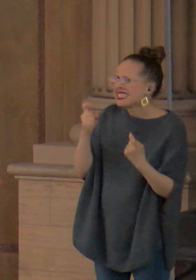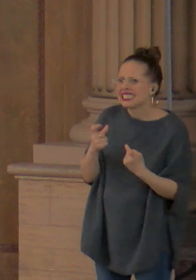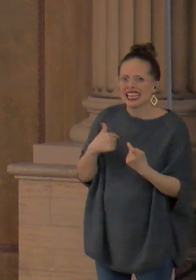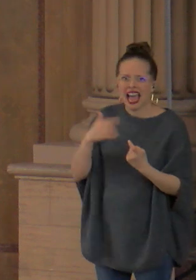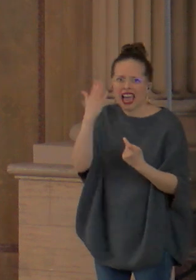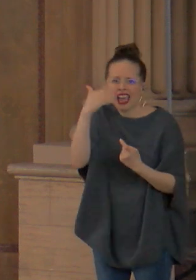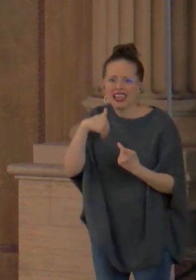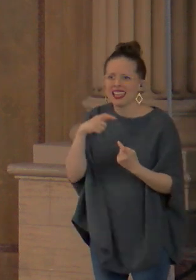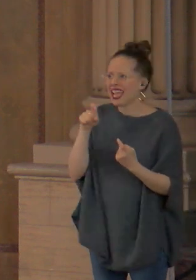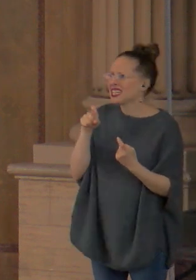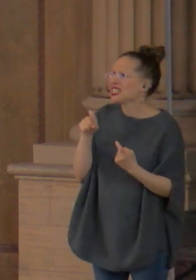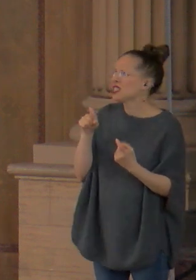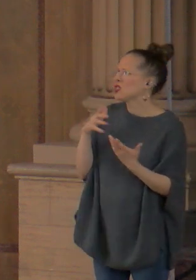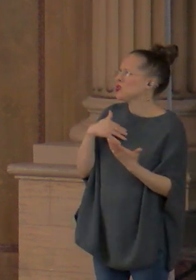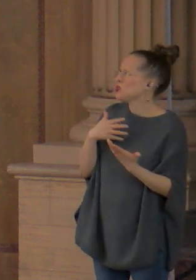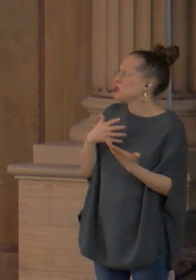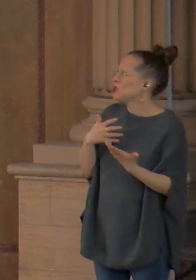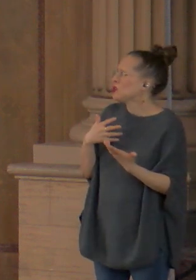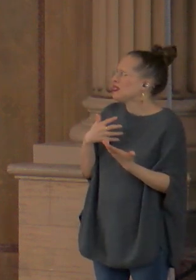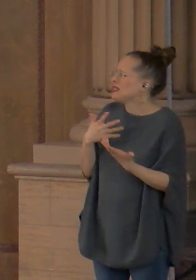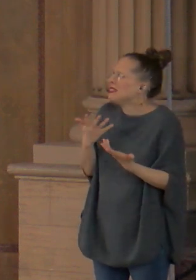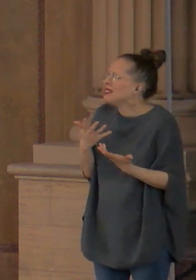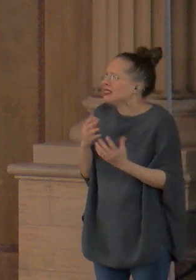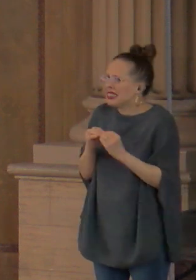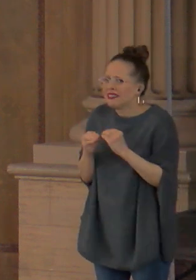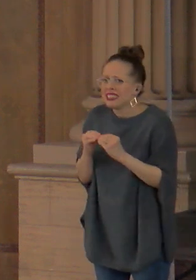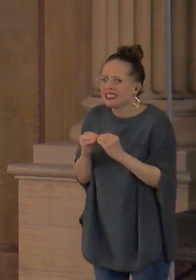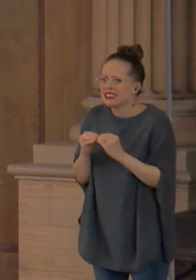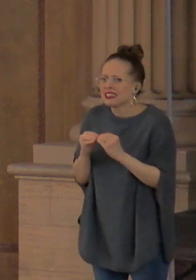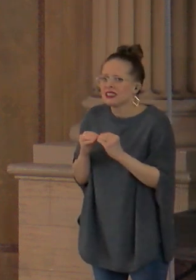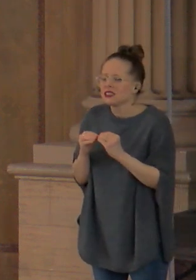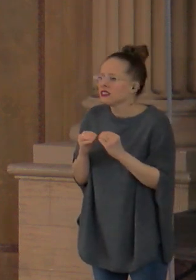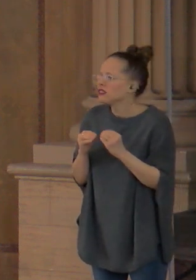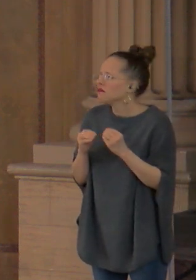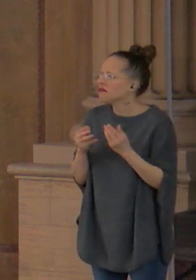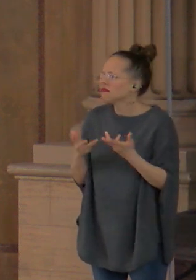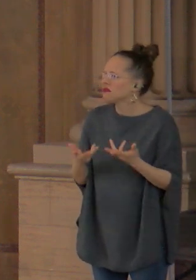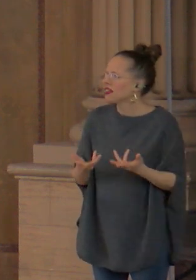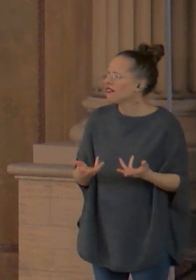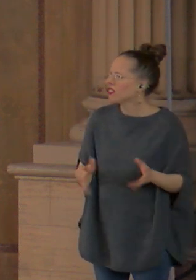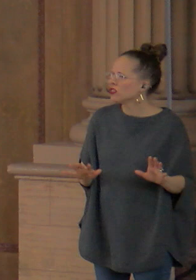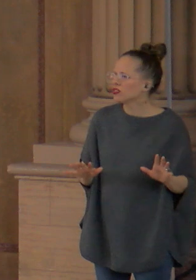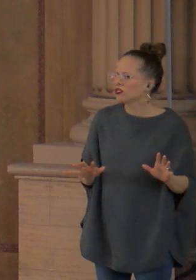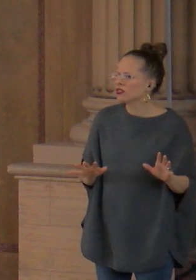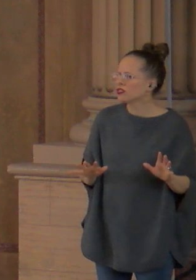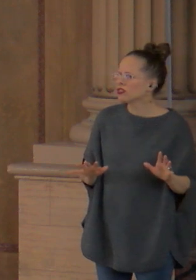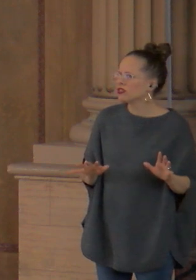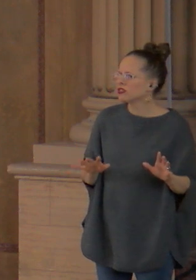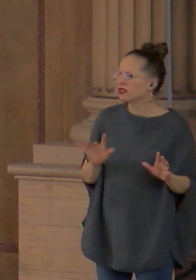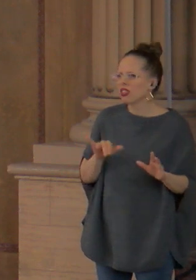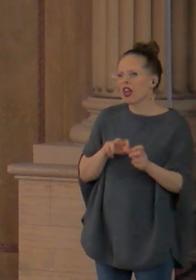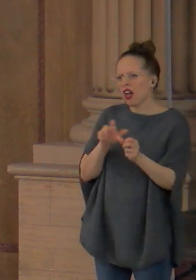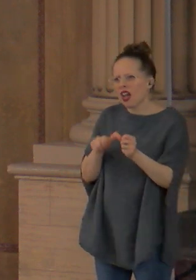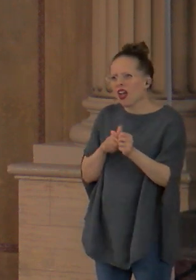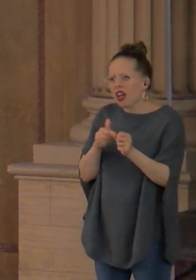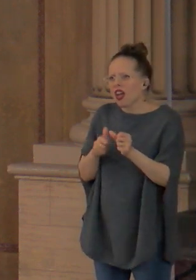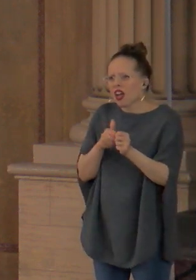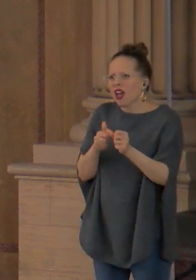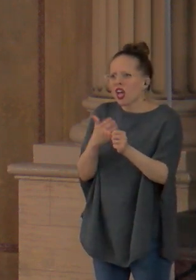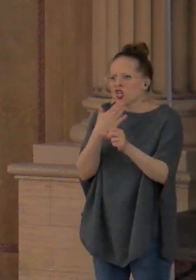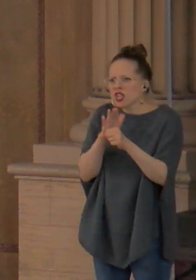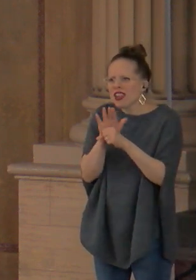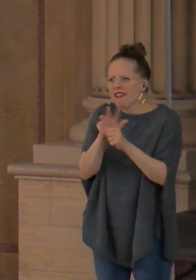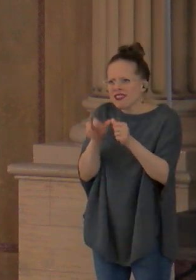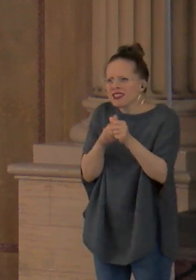to atone for it? Frees us from the treadmill of all the do this and you shall live. All those daily